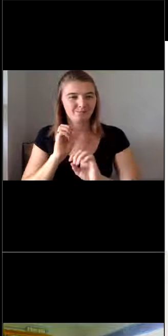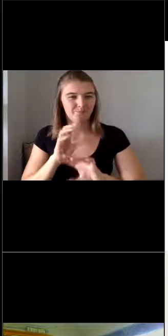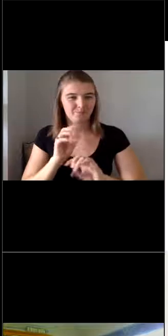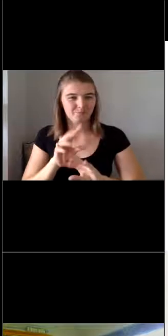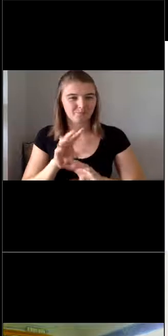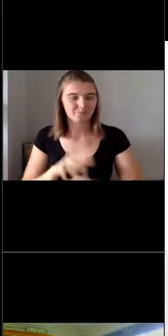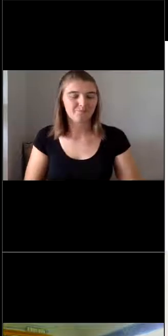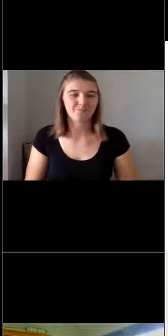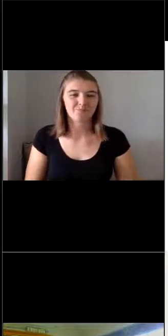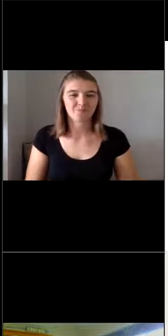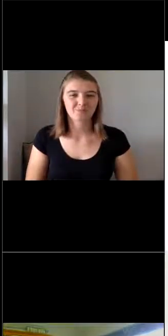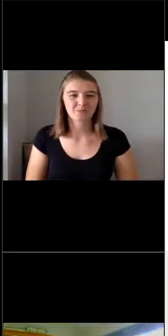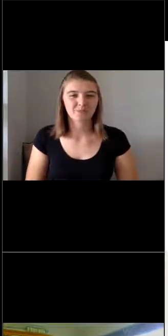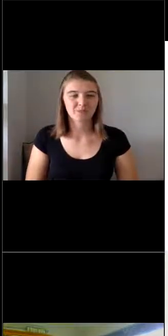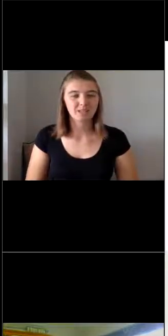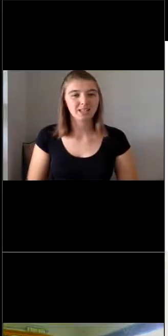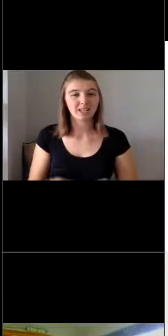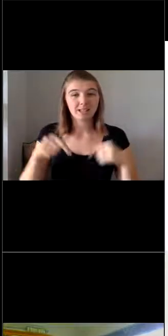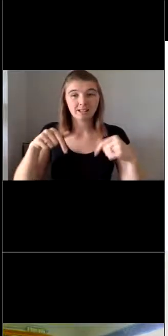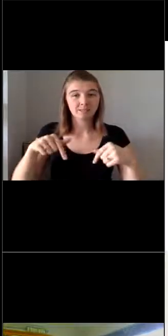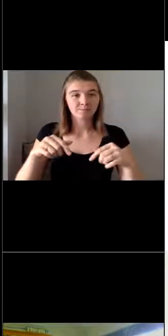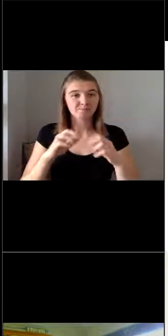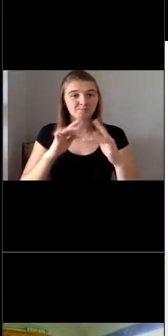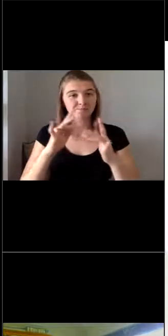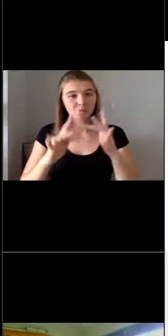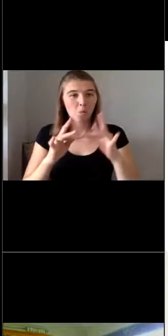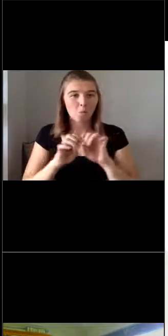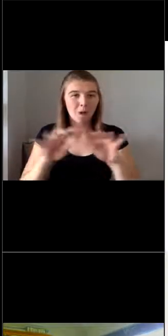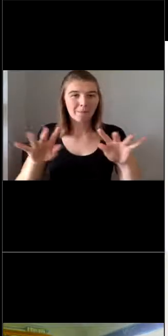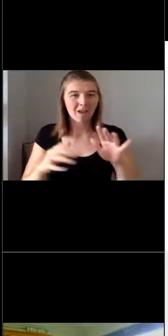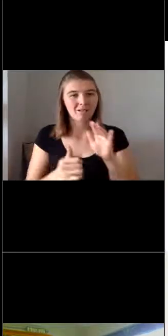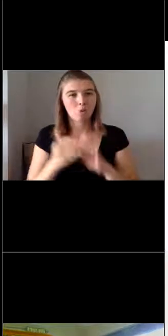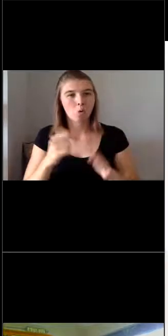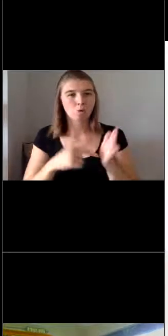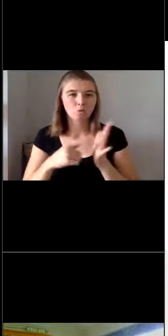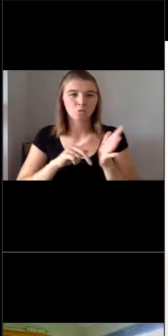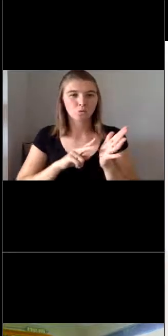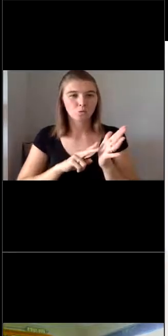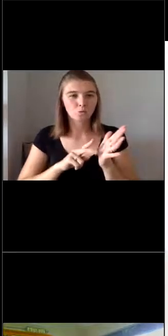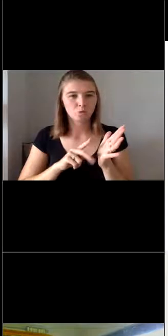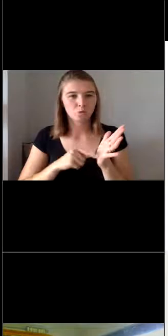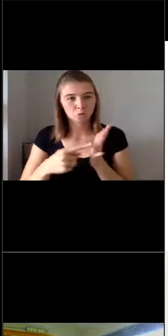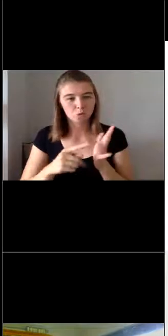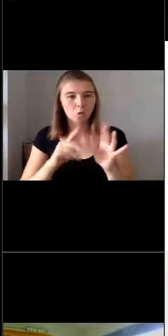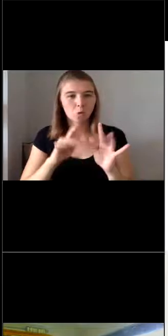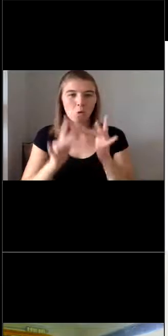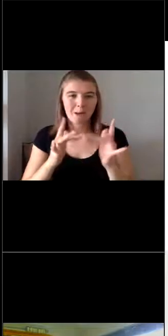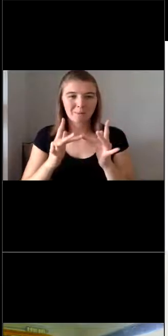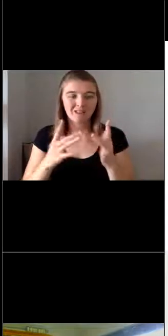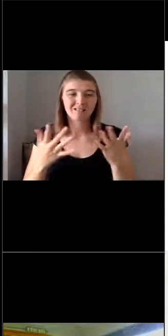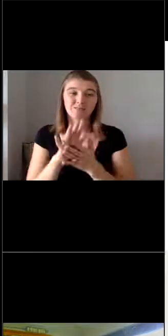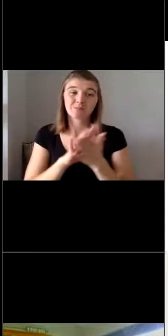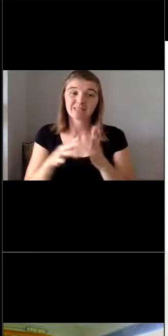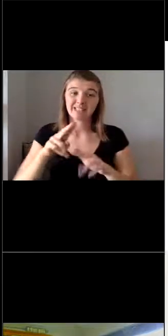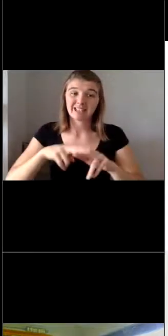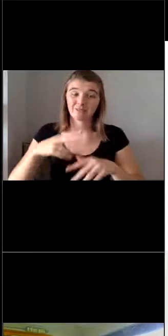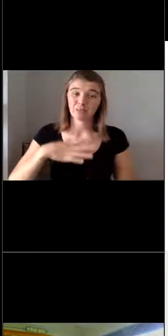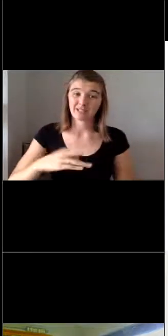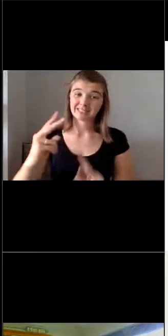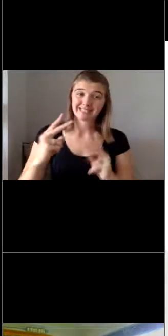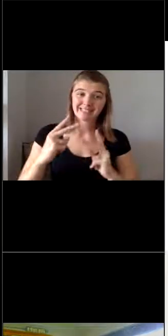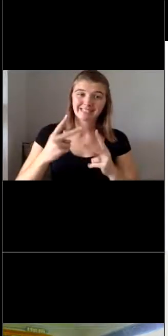webinar. GoToWebinar is the platform that we're using, and it allows you to move different aspects of it around. So if you need to see Rachel and